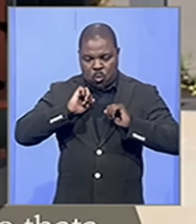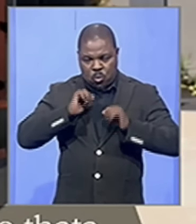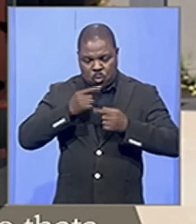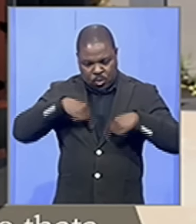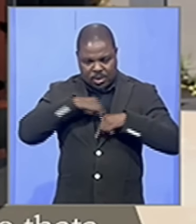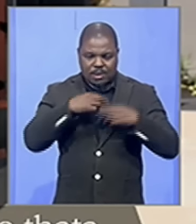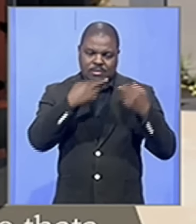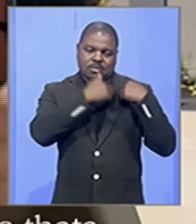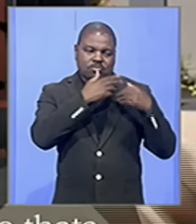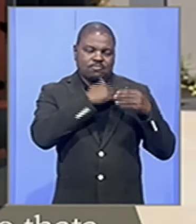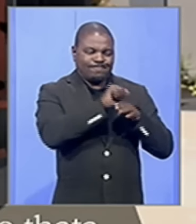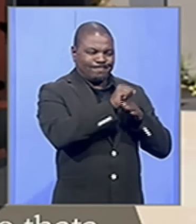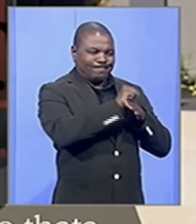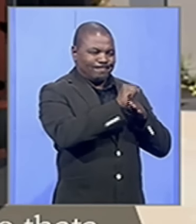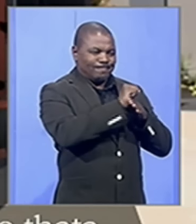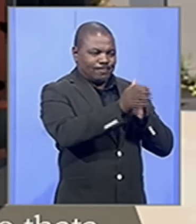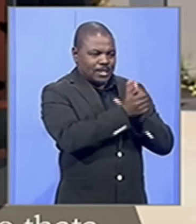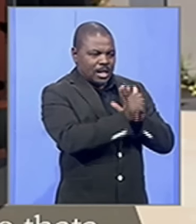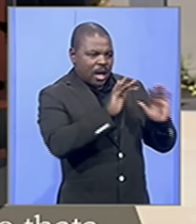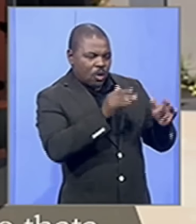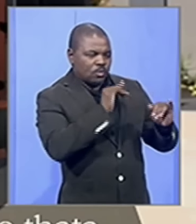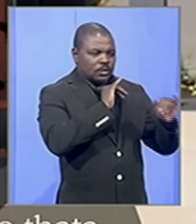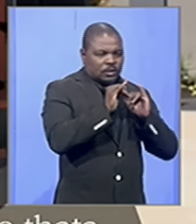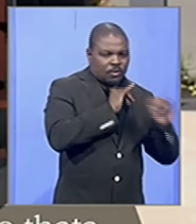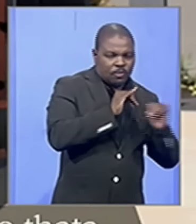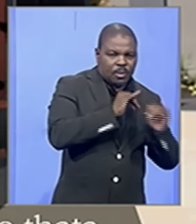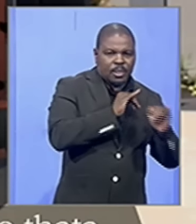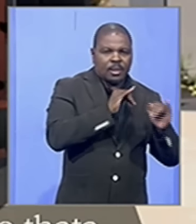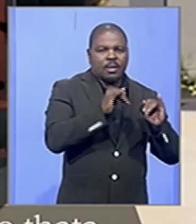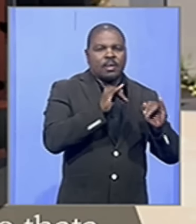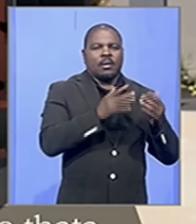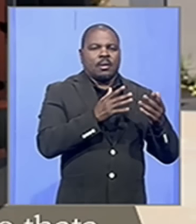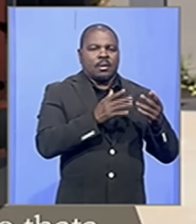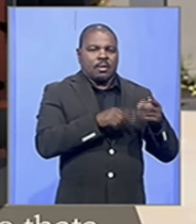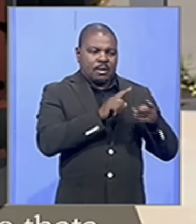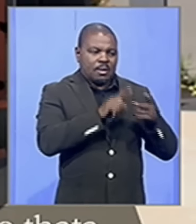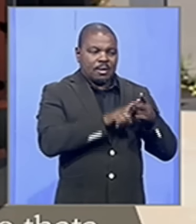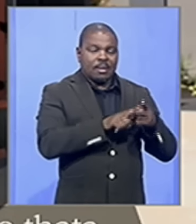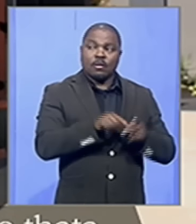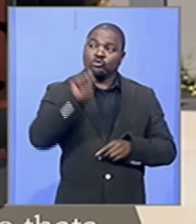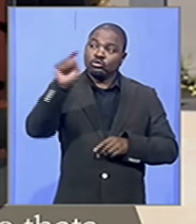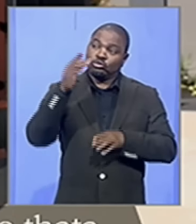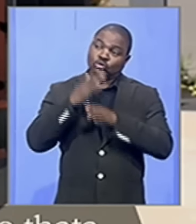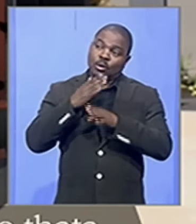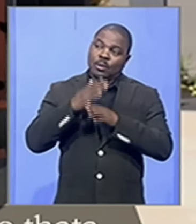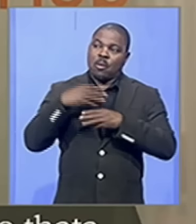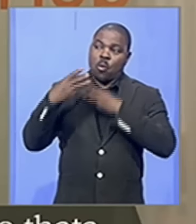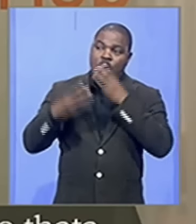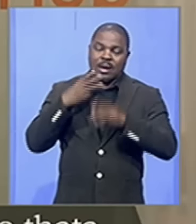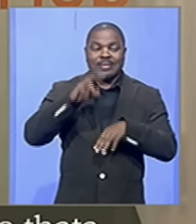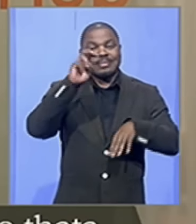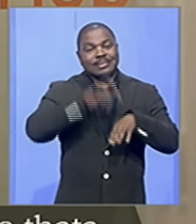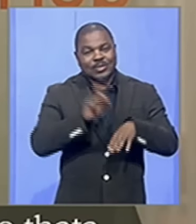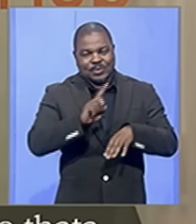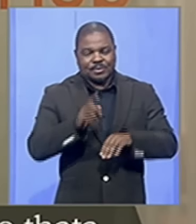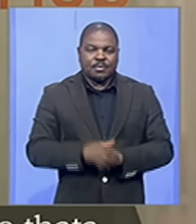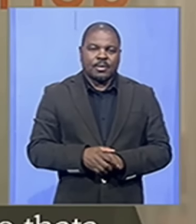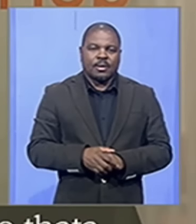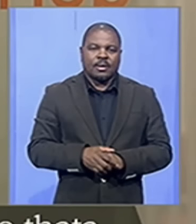them in terms of interviews and how what is needed in the labor market. Selo se